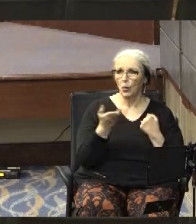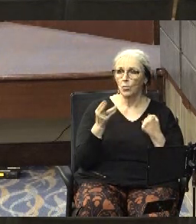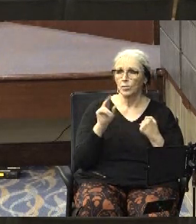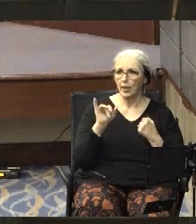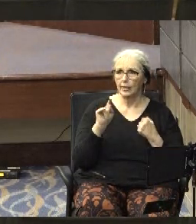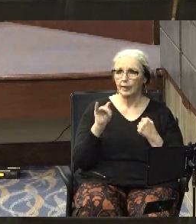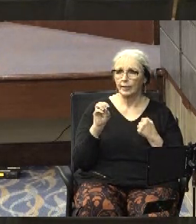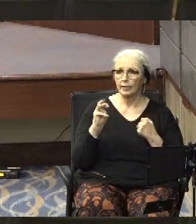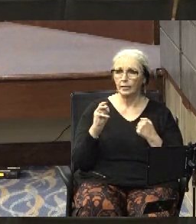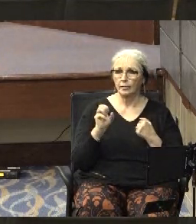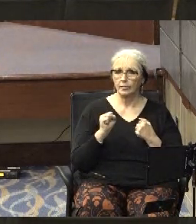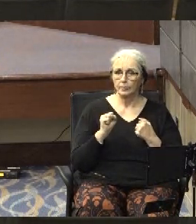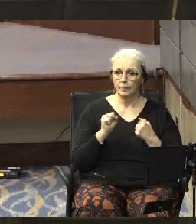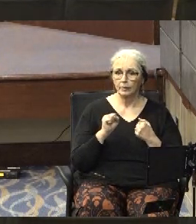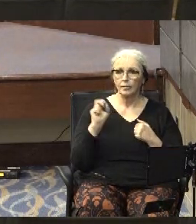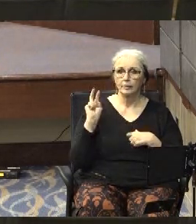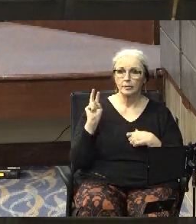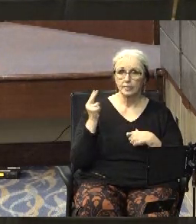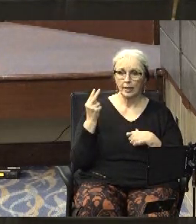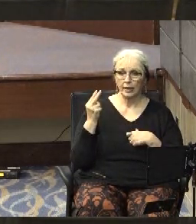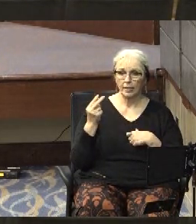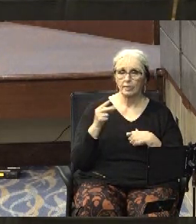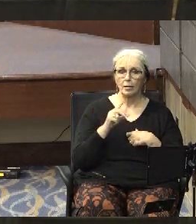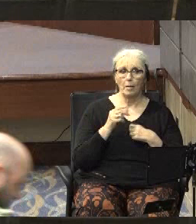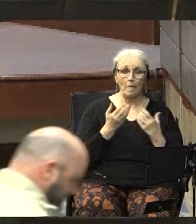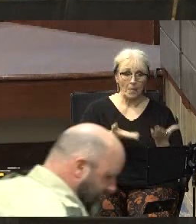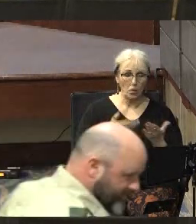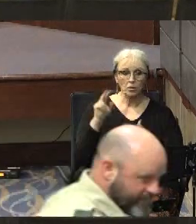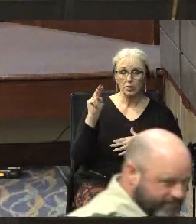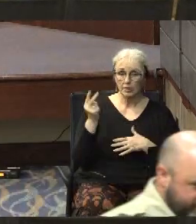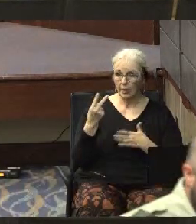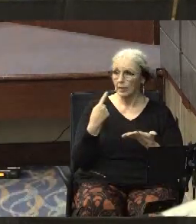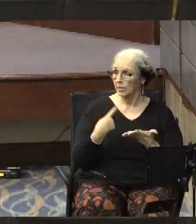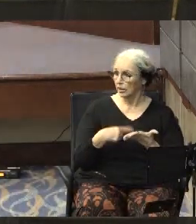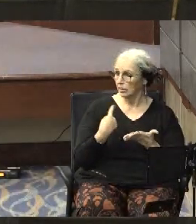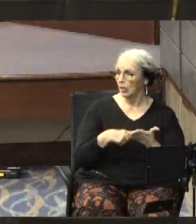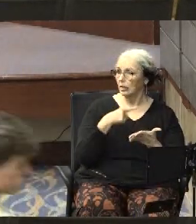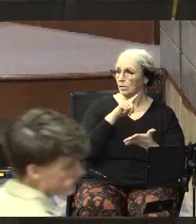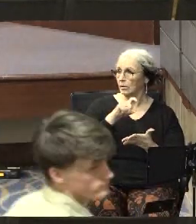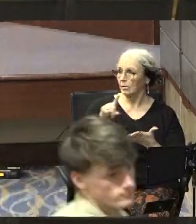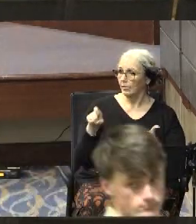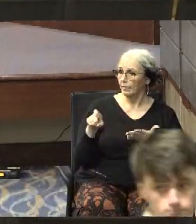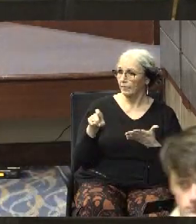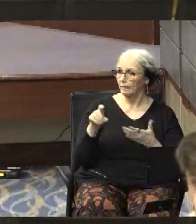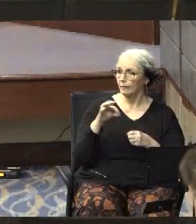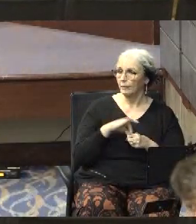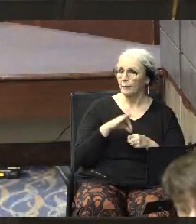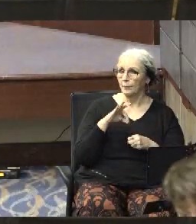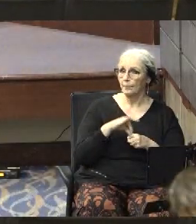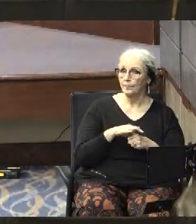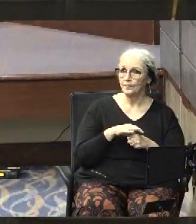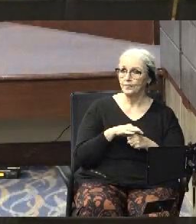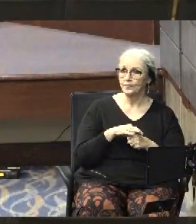for approval. Second. Got a motion and a second. Any discussion? Please poll the council.